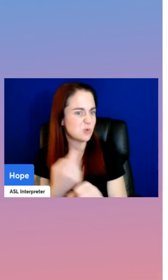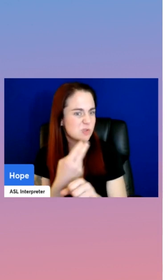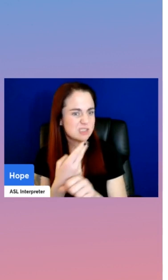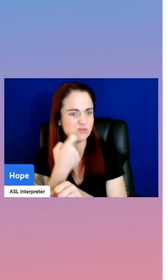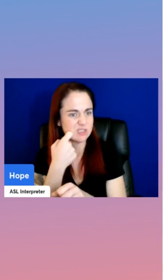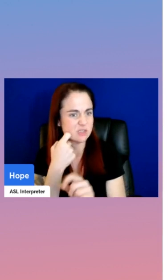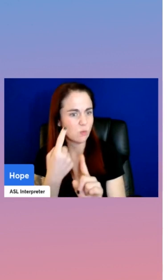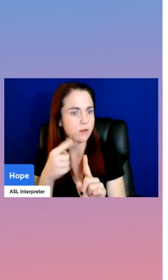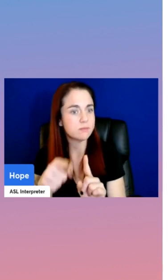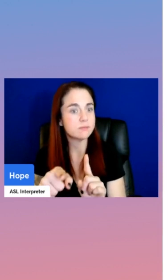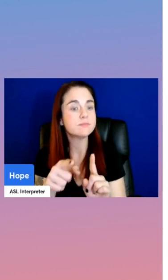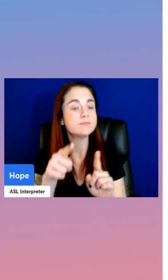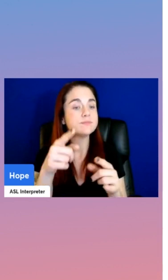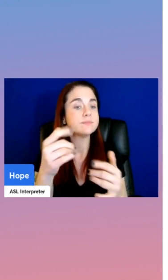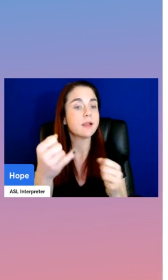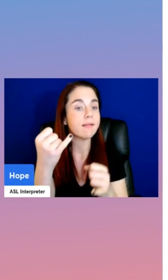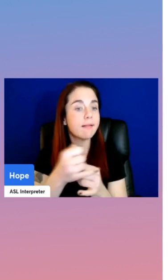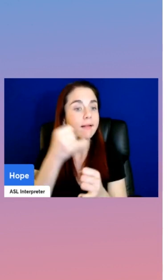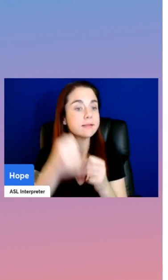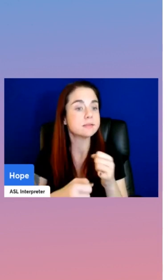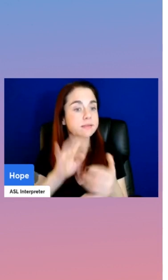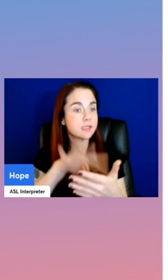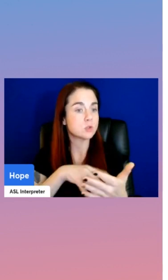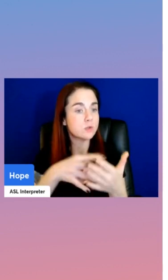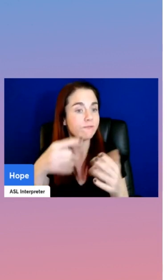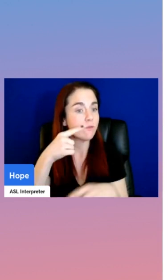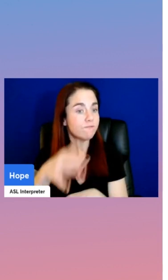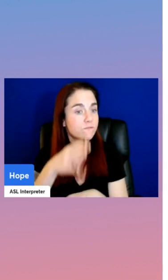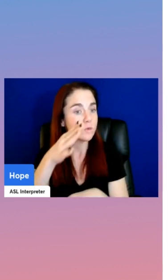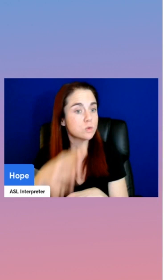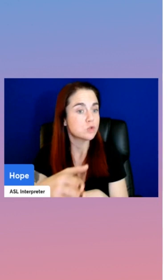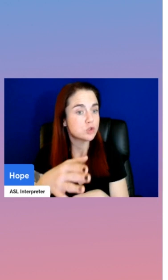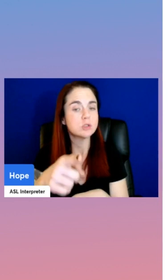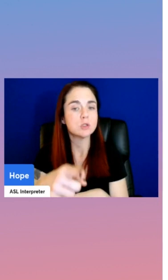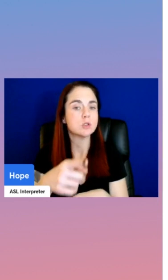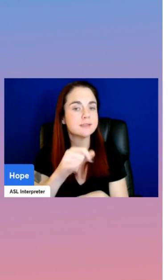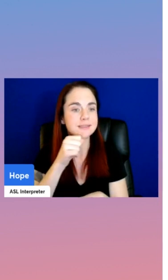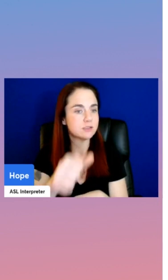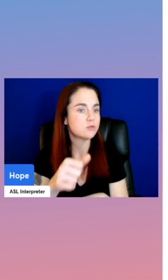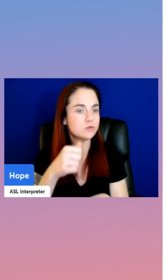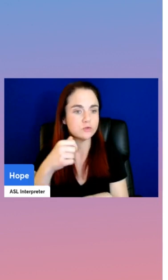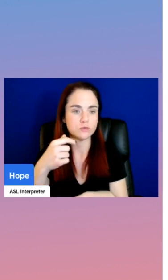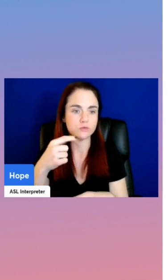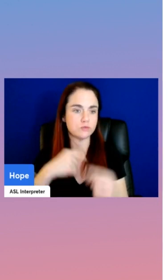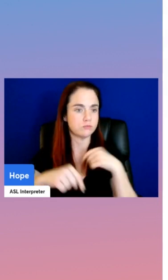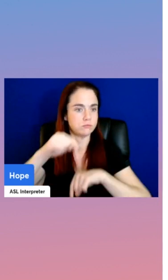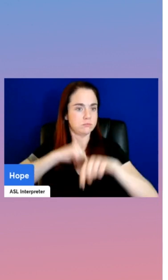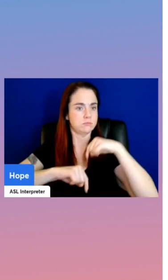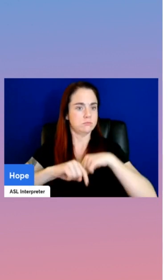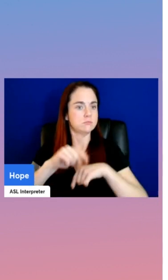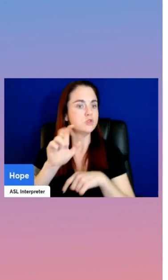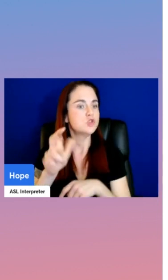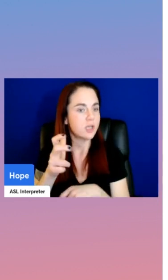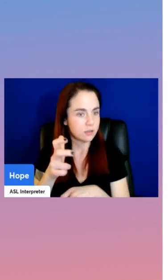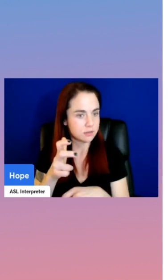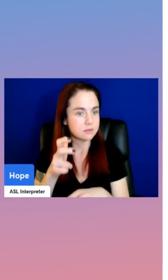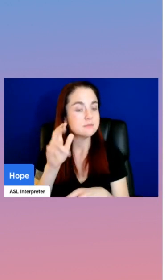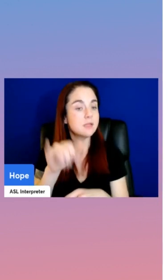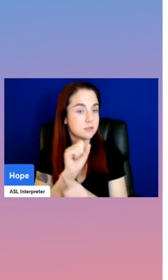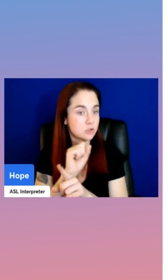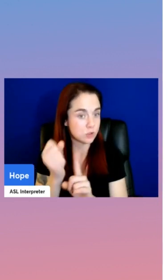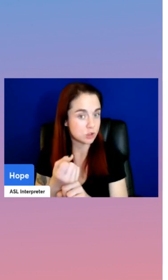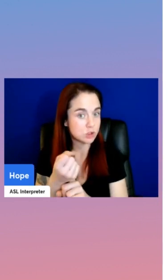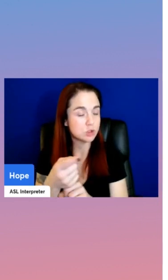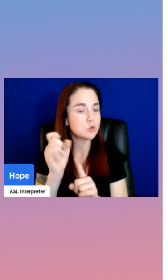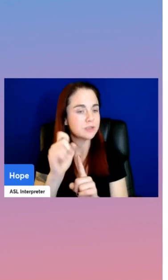scheduled the revocation of an AMI on a future date without rolling back the channels. And in that case, we were in a situation where our channel was